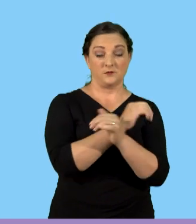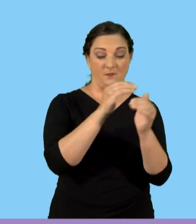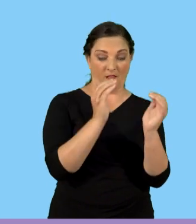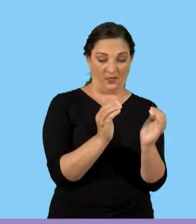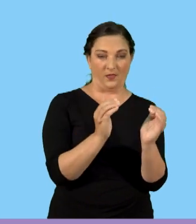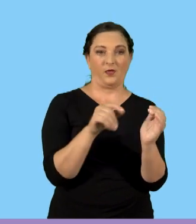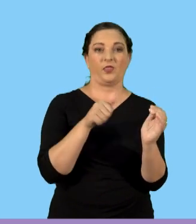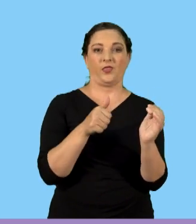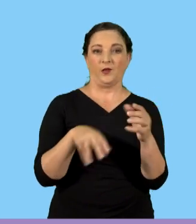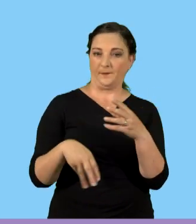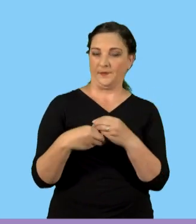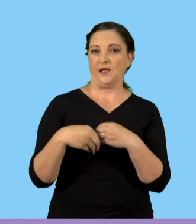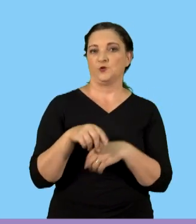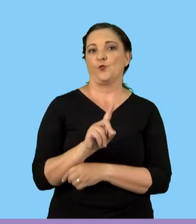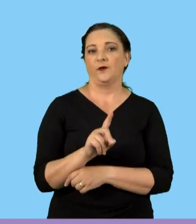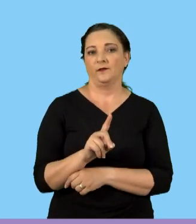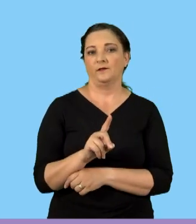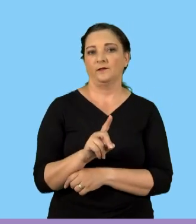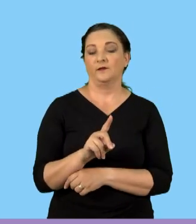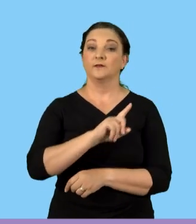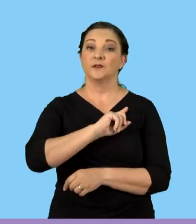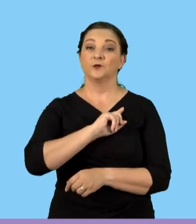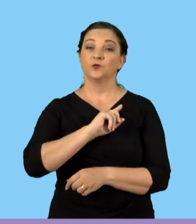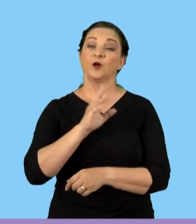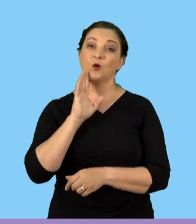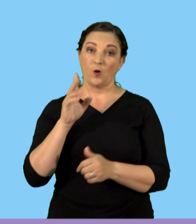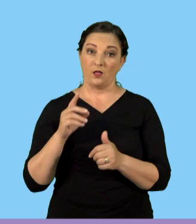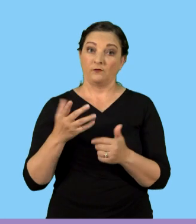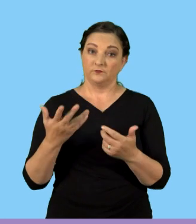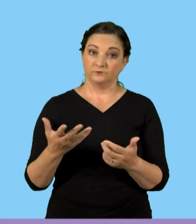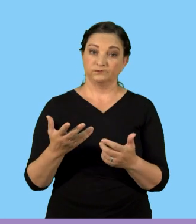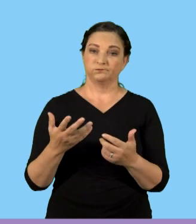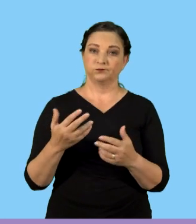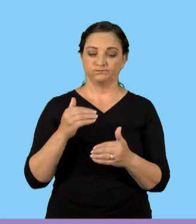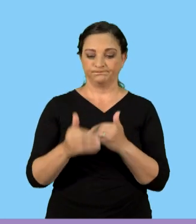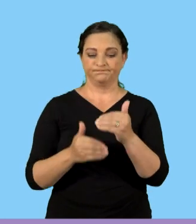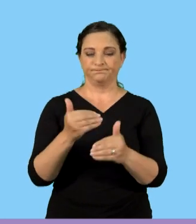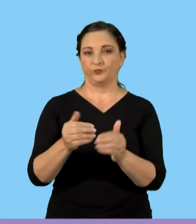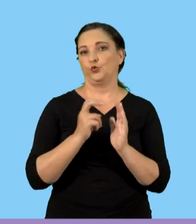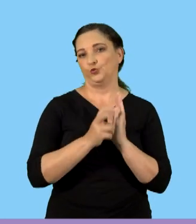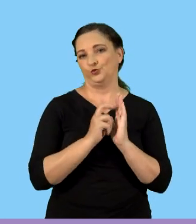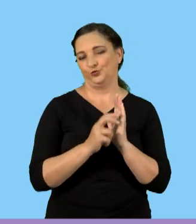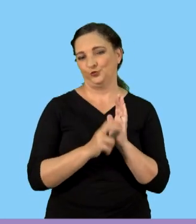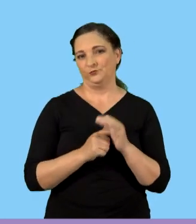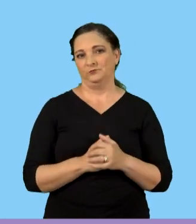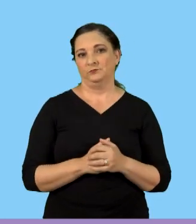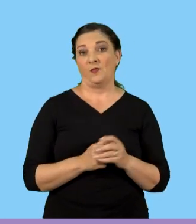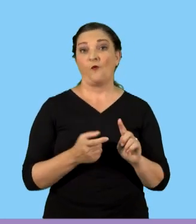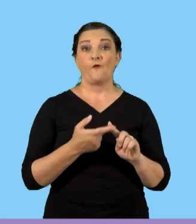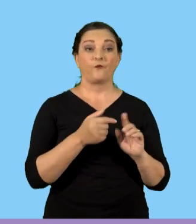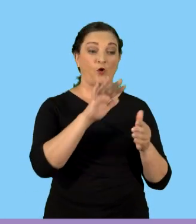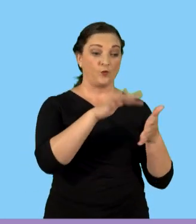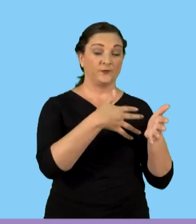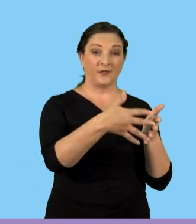input, and we add 1, and that is going to be our rule for this pattern. So that is how we move from